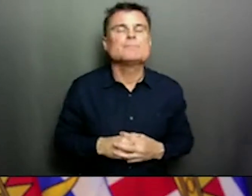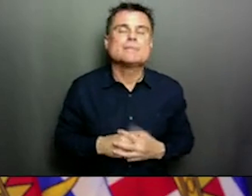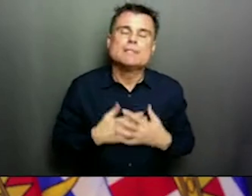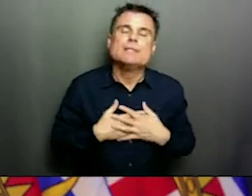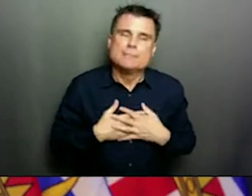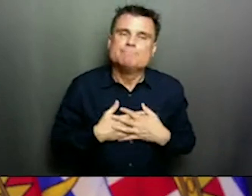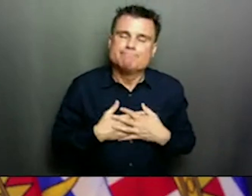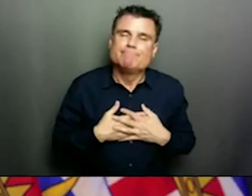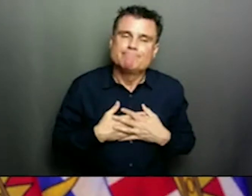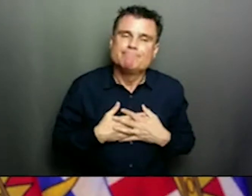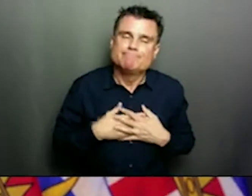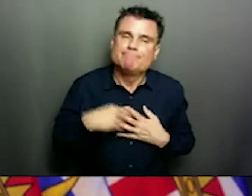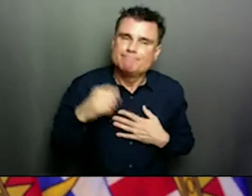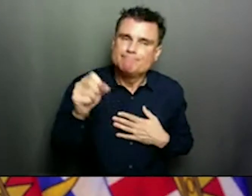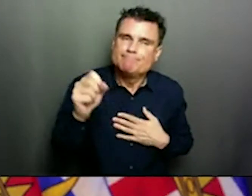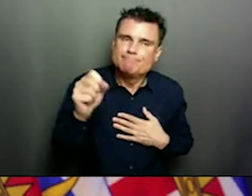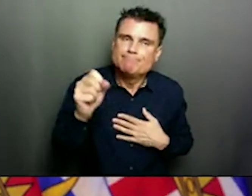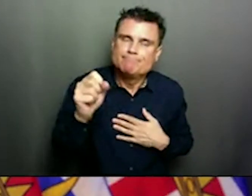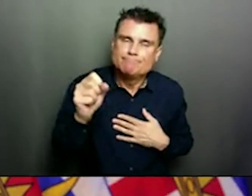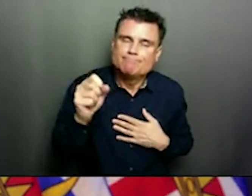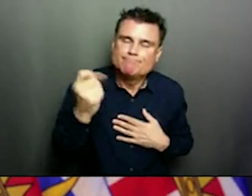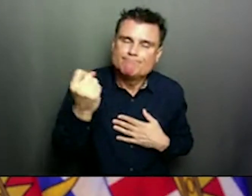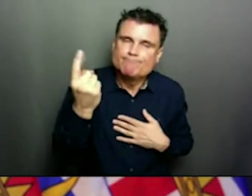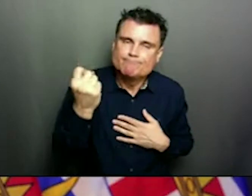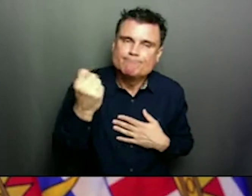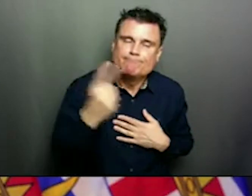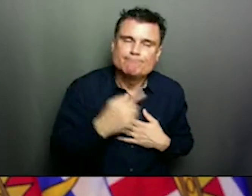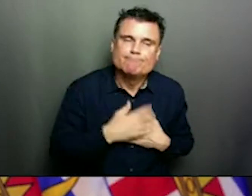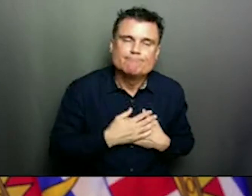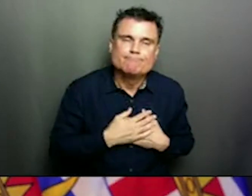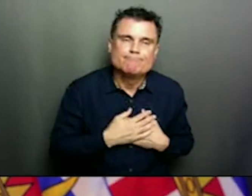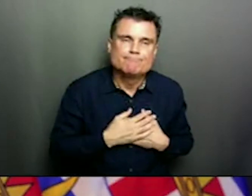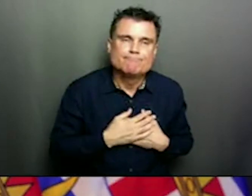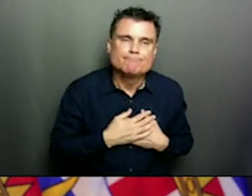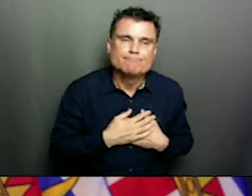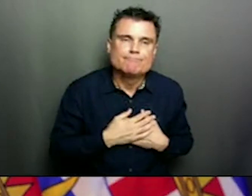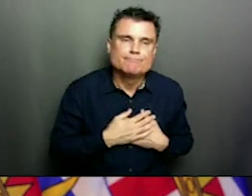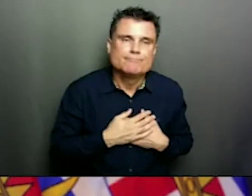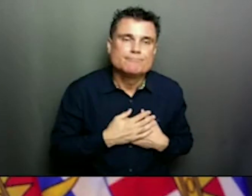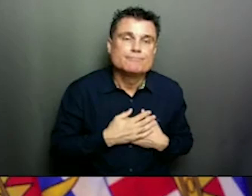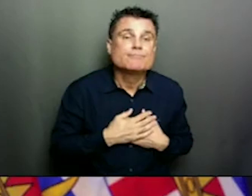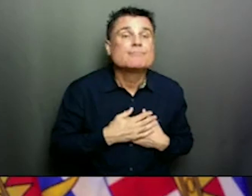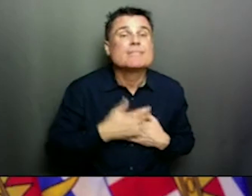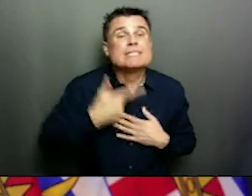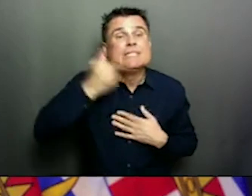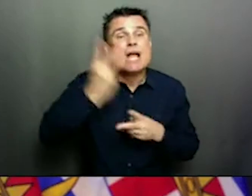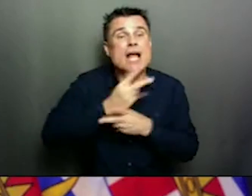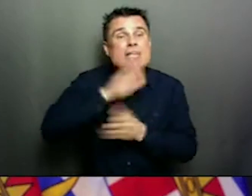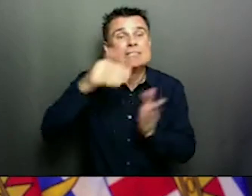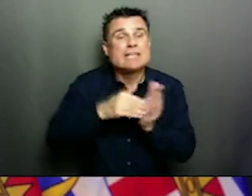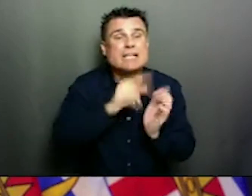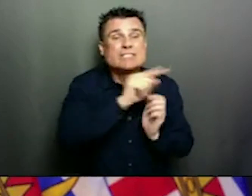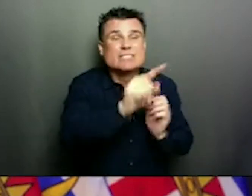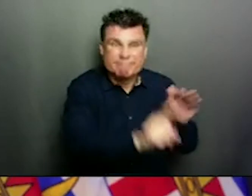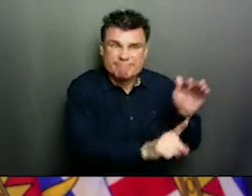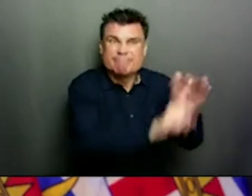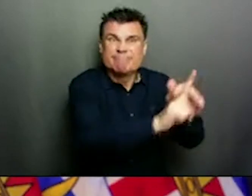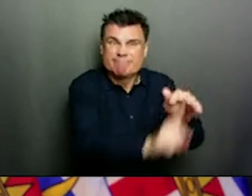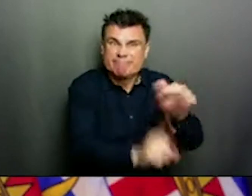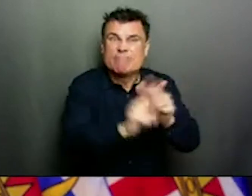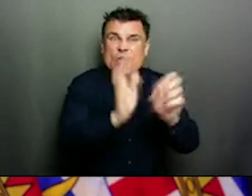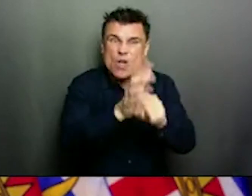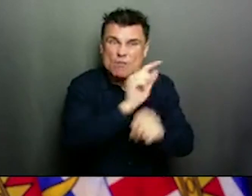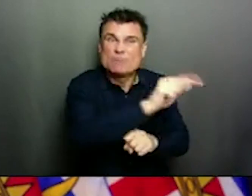this is reflecting the outbreaks that have been happening in long-term care homes, particularly in the Lower Mainland, but also in other places